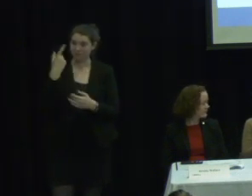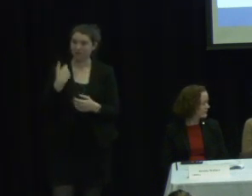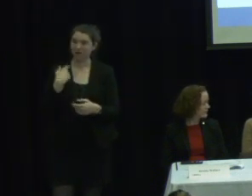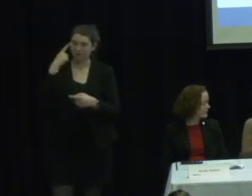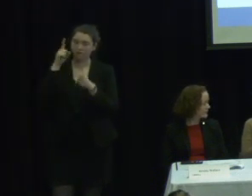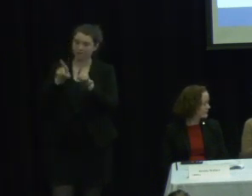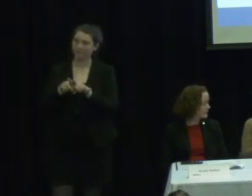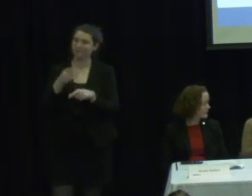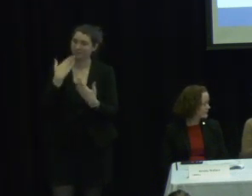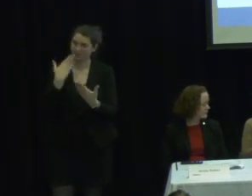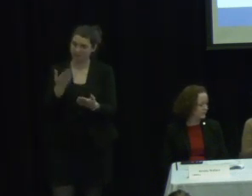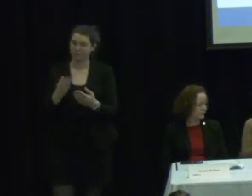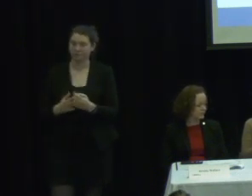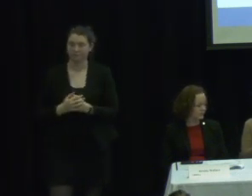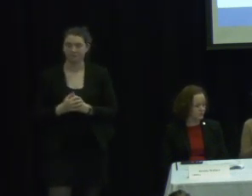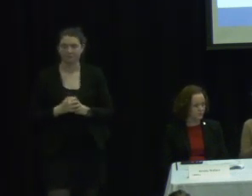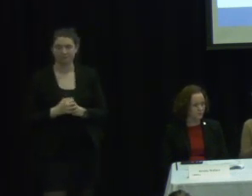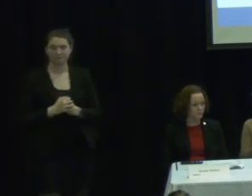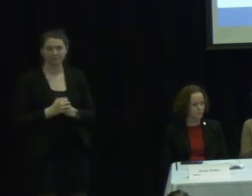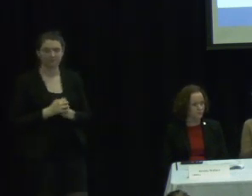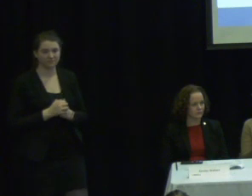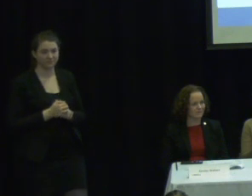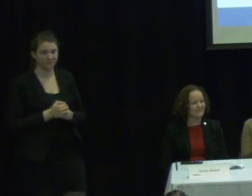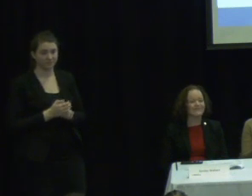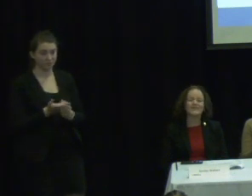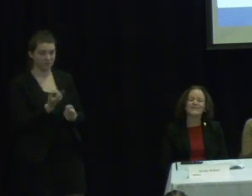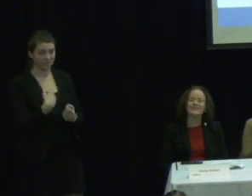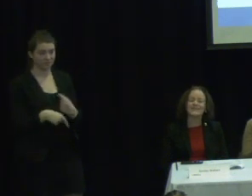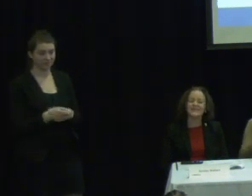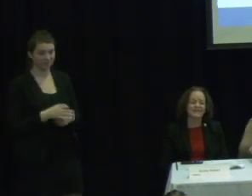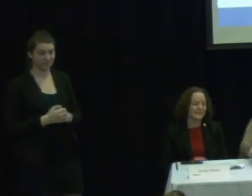I appreciate that. Okay, thanks. Thank you.